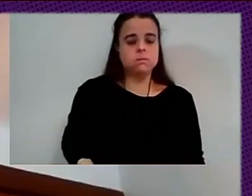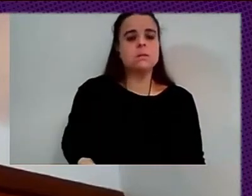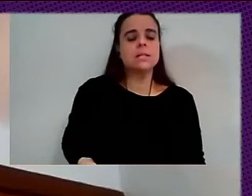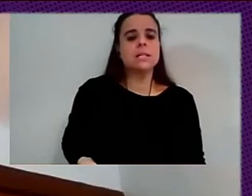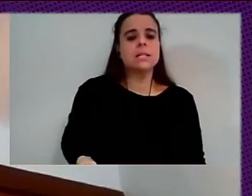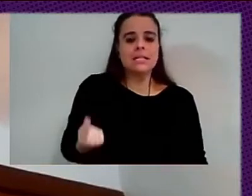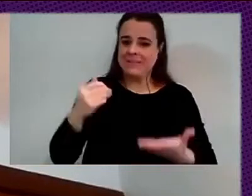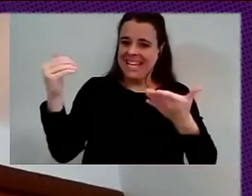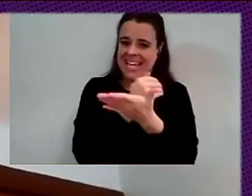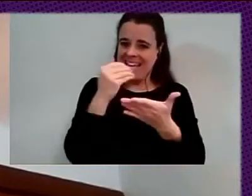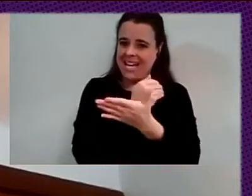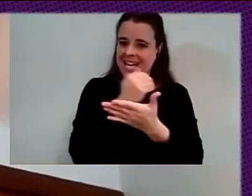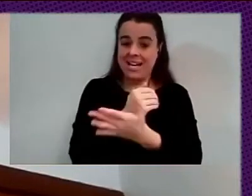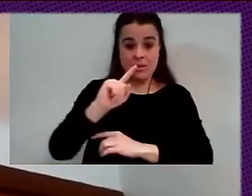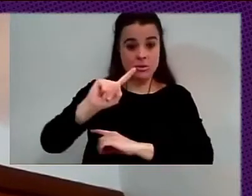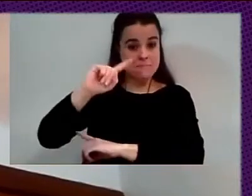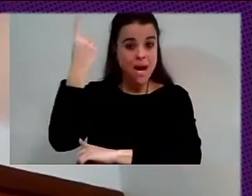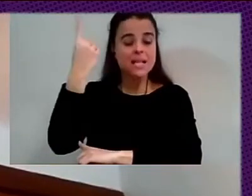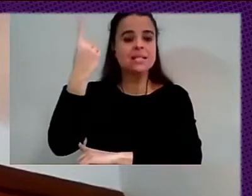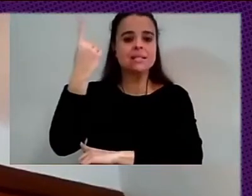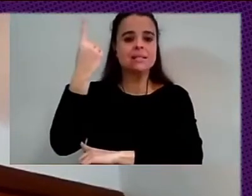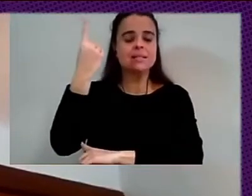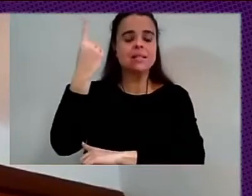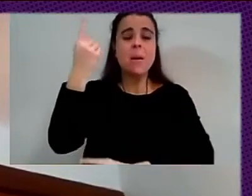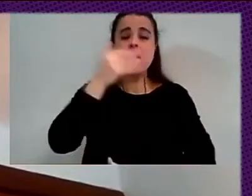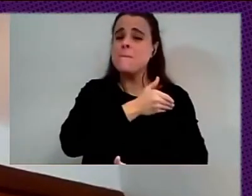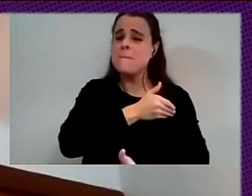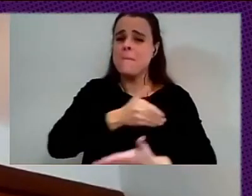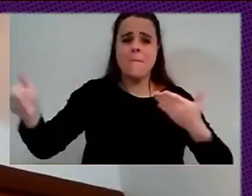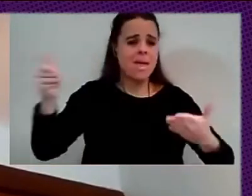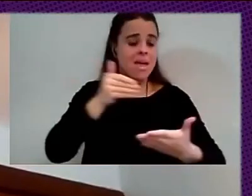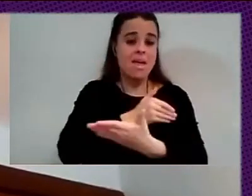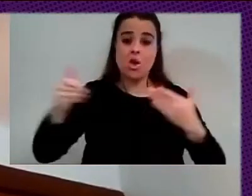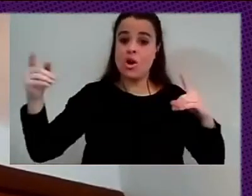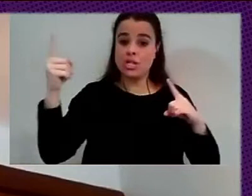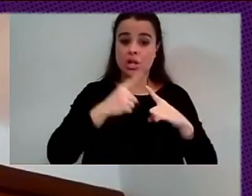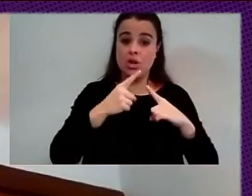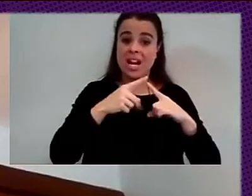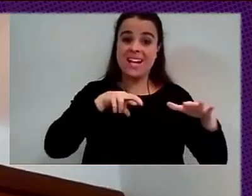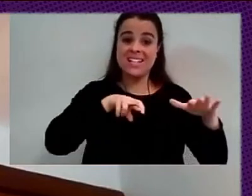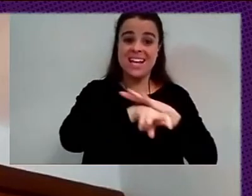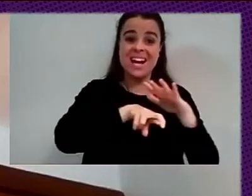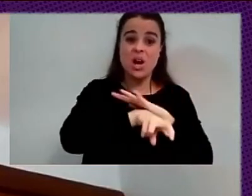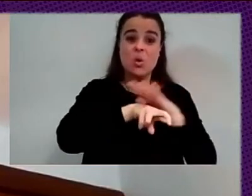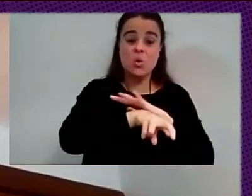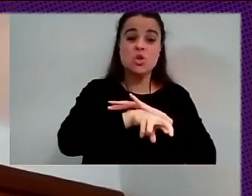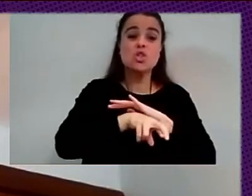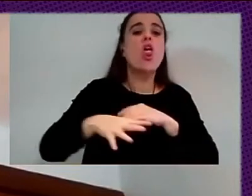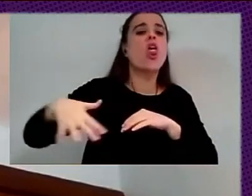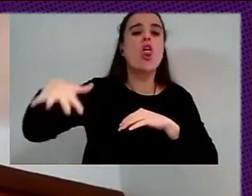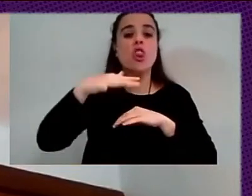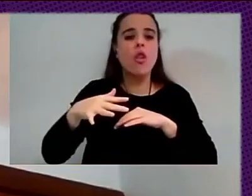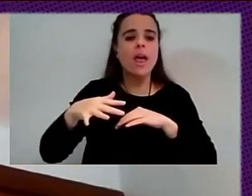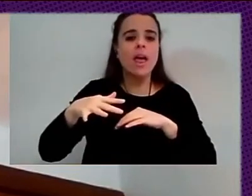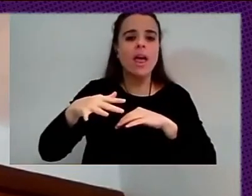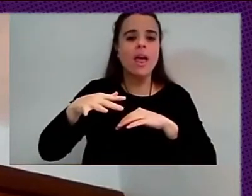world. So there's a net transfer of people who are extracting resources. And so